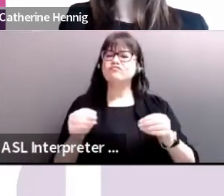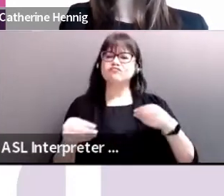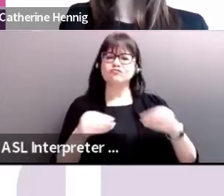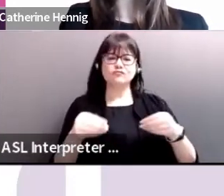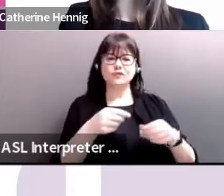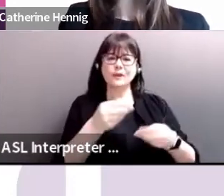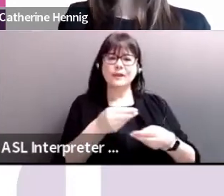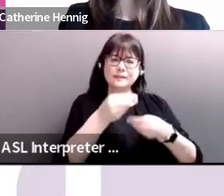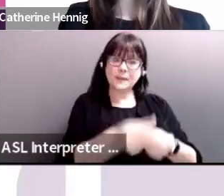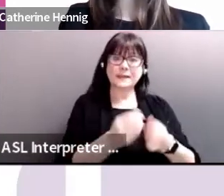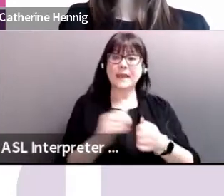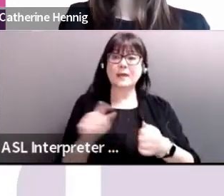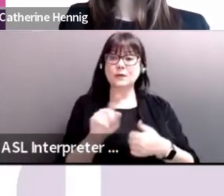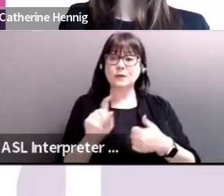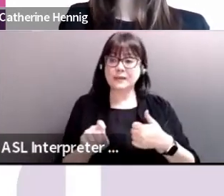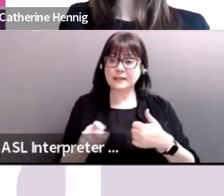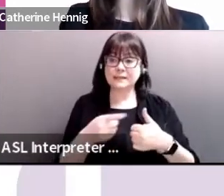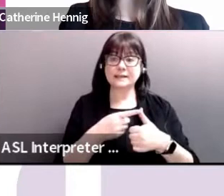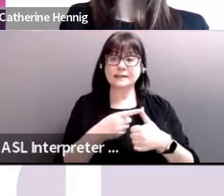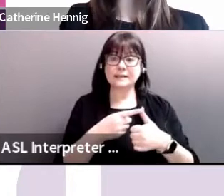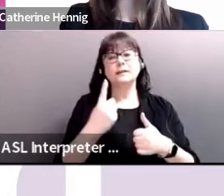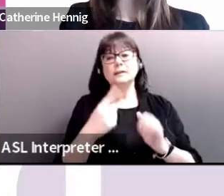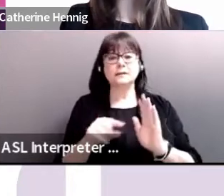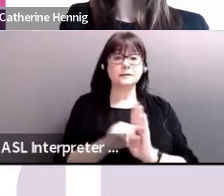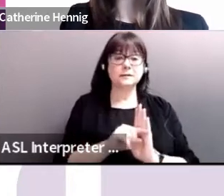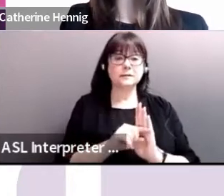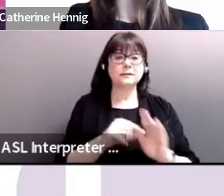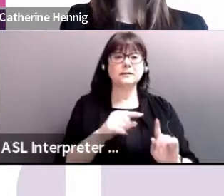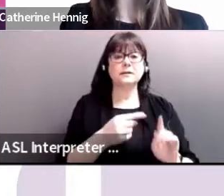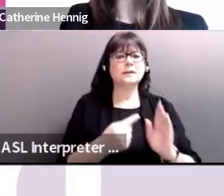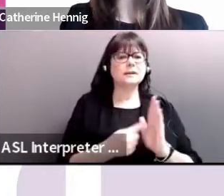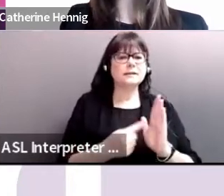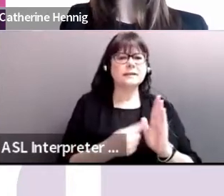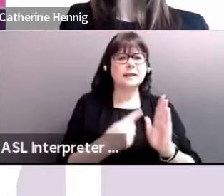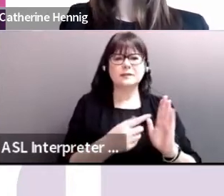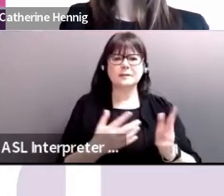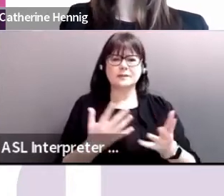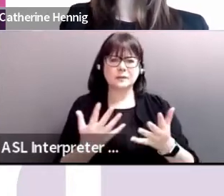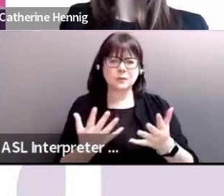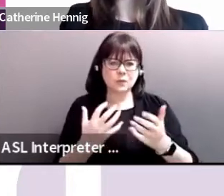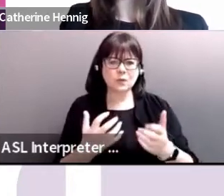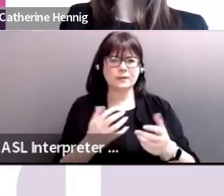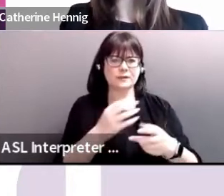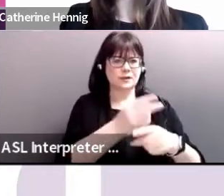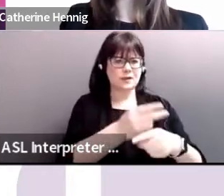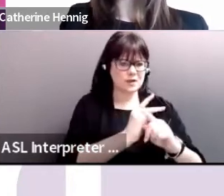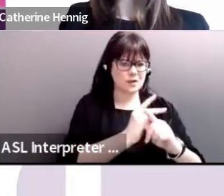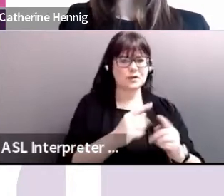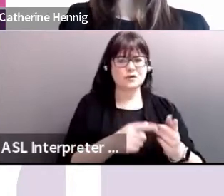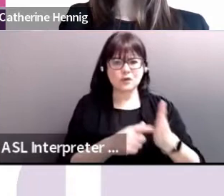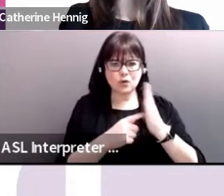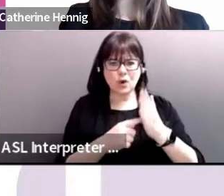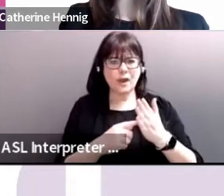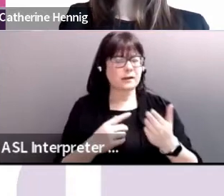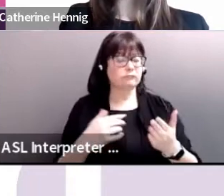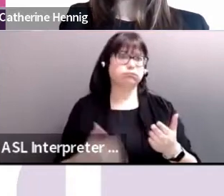grow your business. The downside to them, however, is that there can be complicated hoops for you to jump through in order to qualify for the loan. And